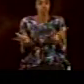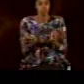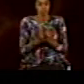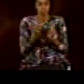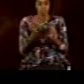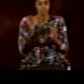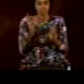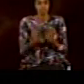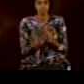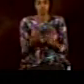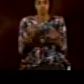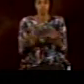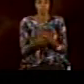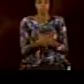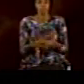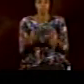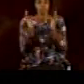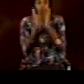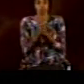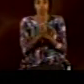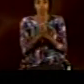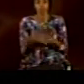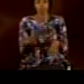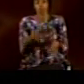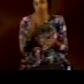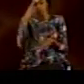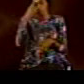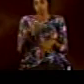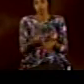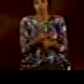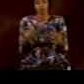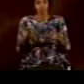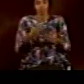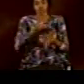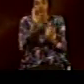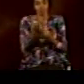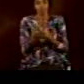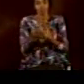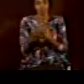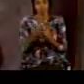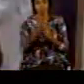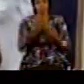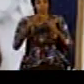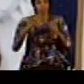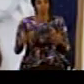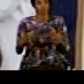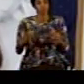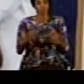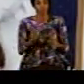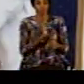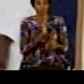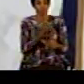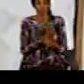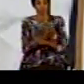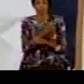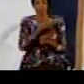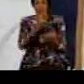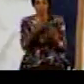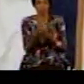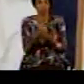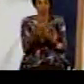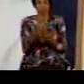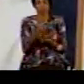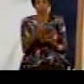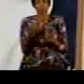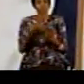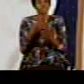pray. Mass conversion of souls. It will happen because it is the will of